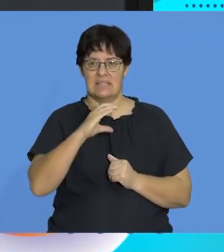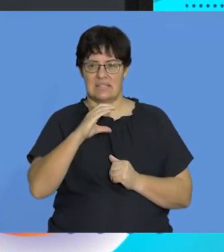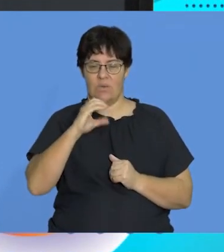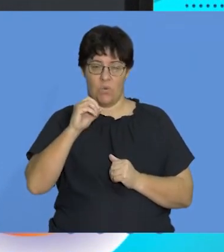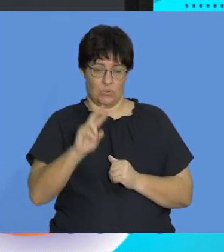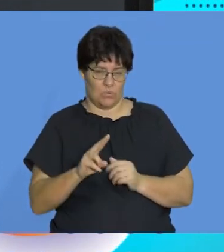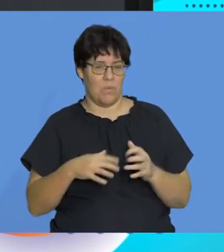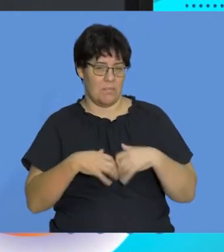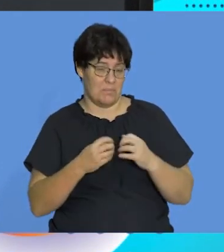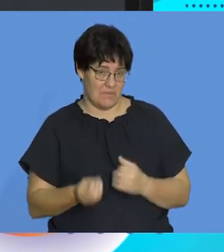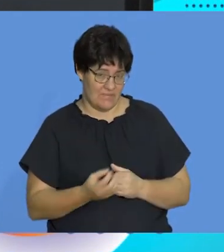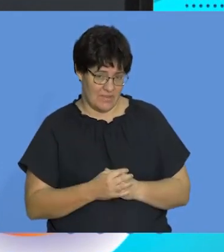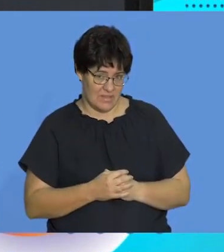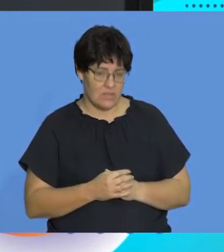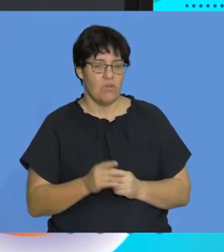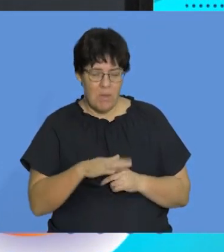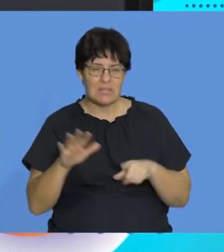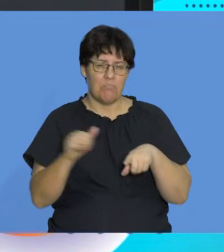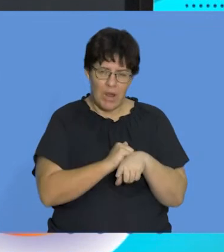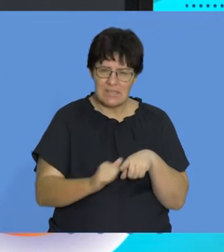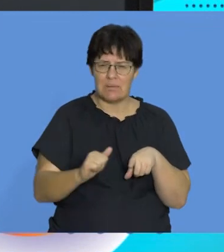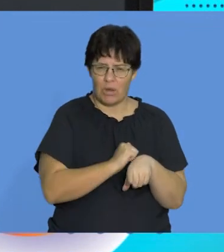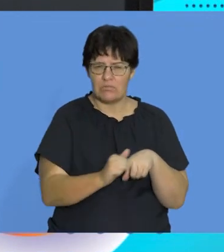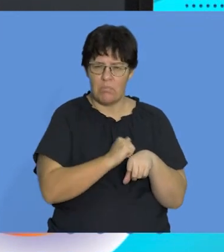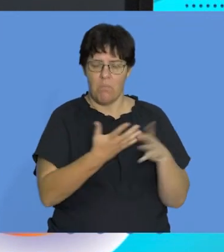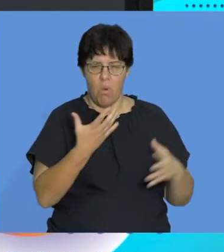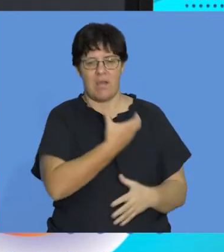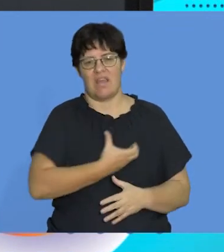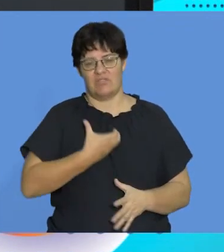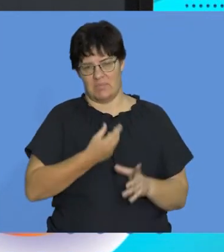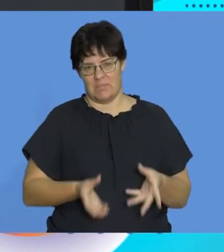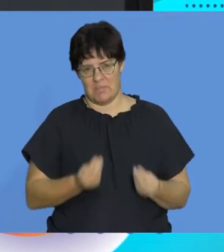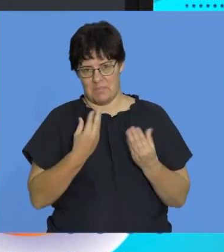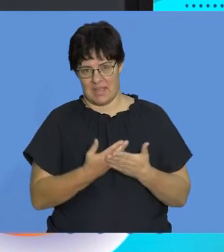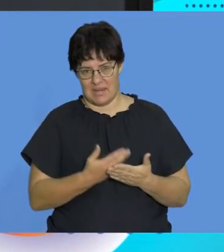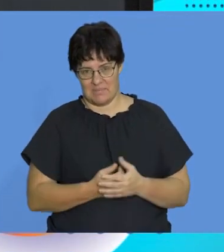kind of problems, quite often so that you become more comfortable in them.